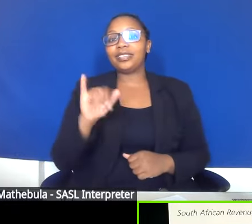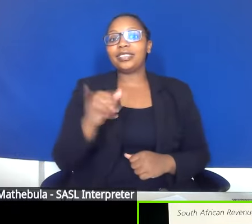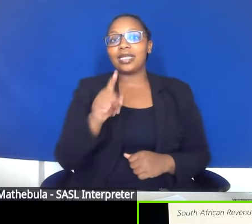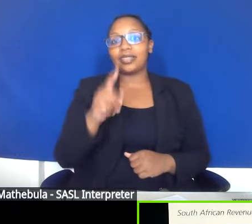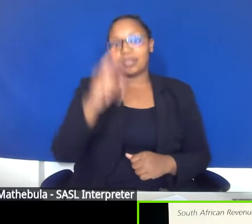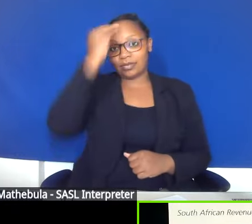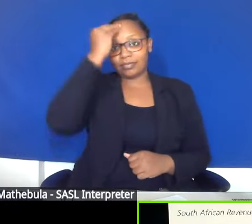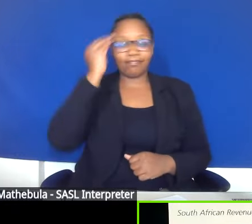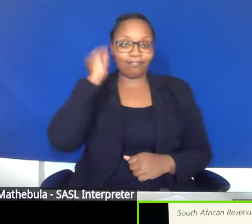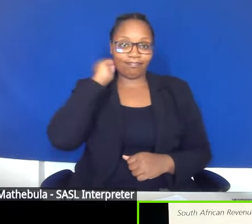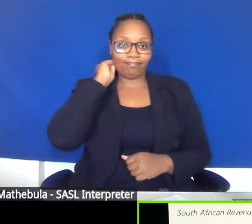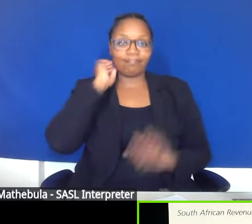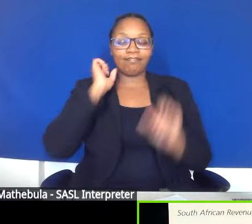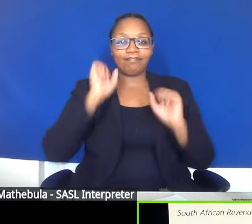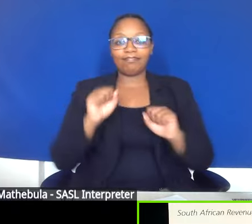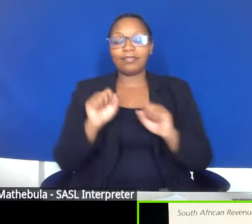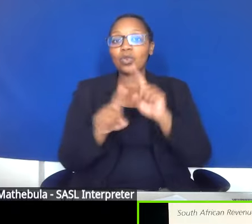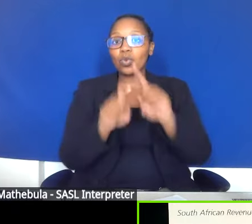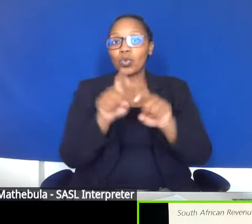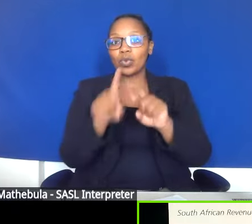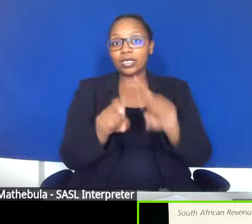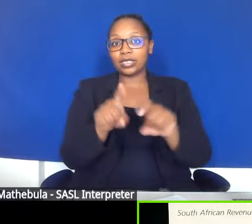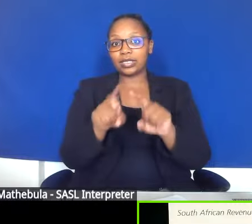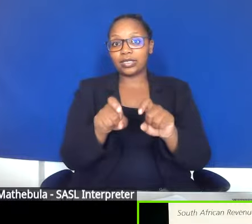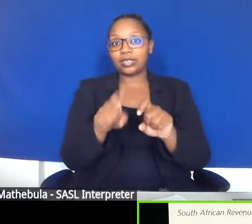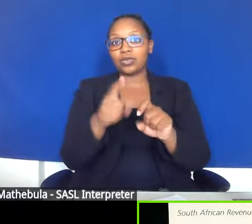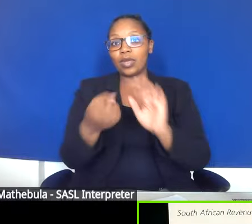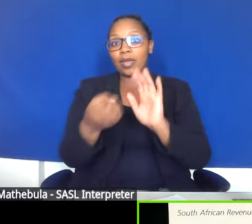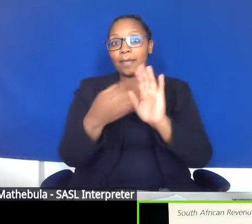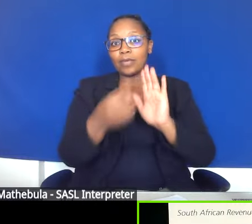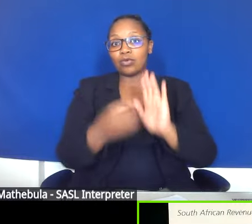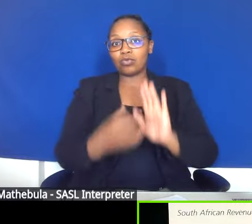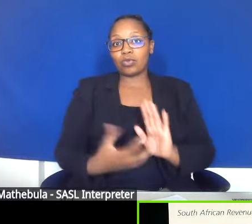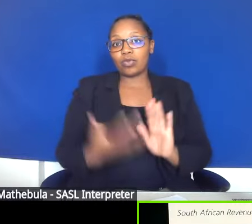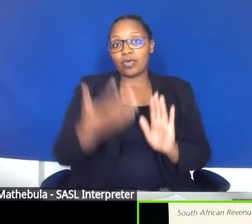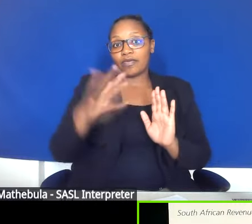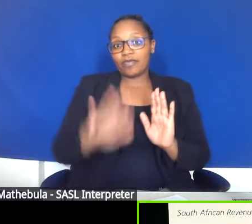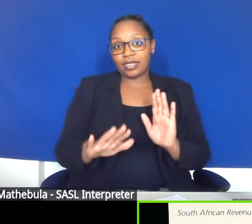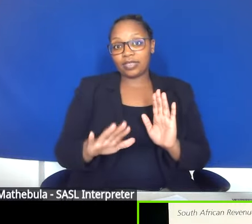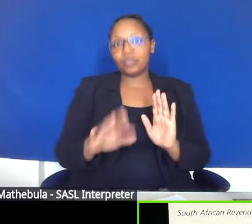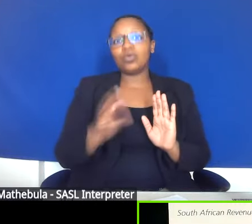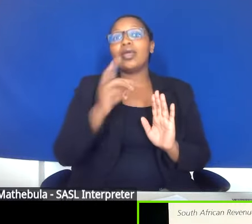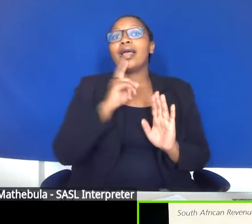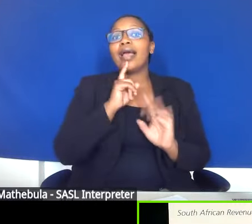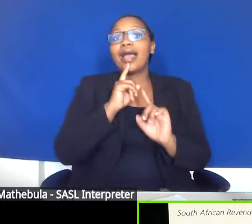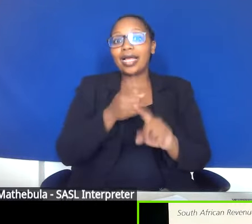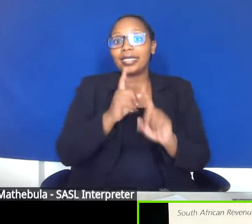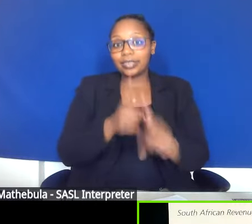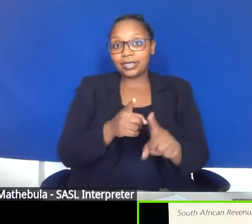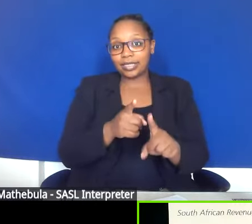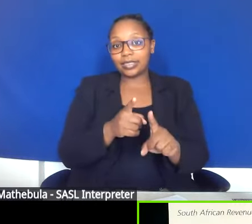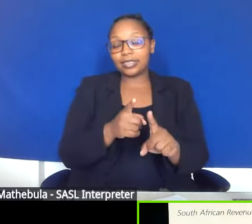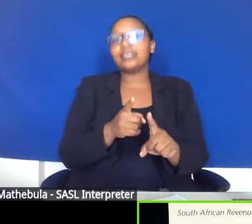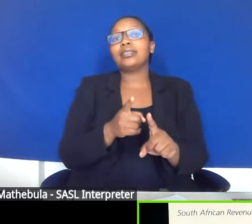questions that that have been posted in the chat, we will have the answers available shortly, hopefully after